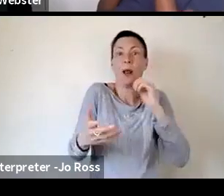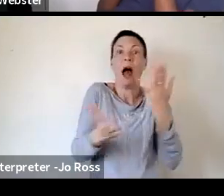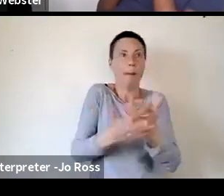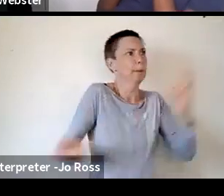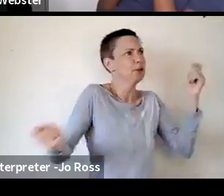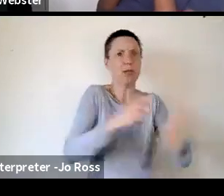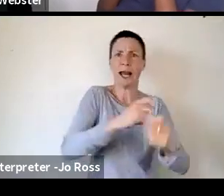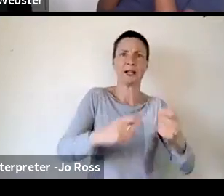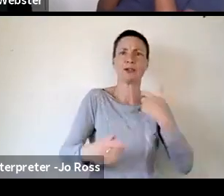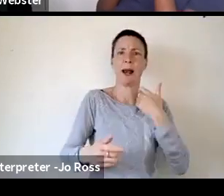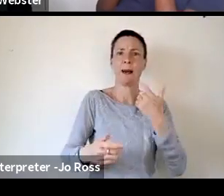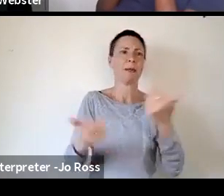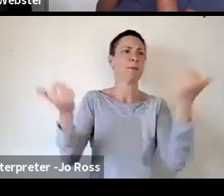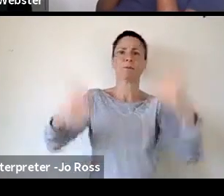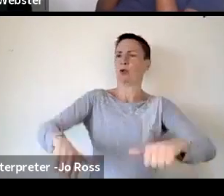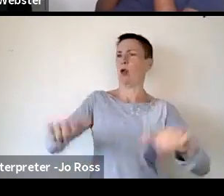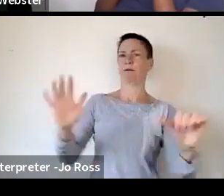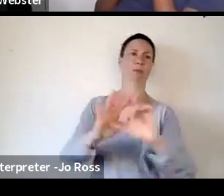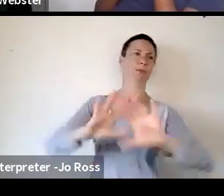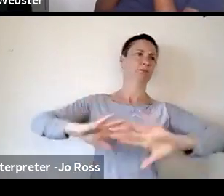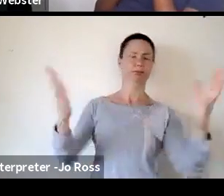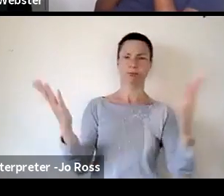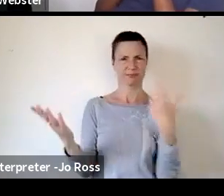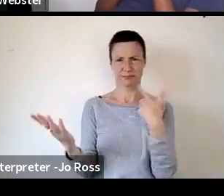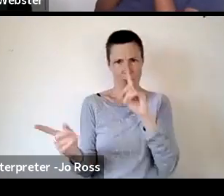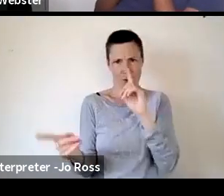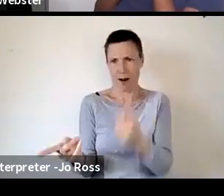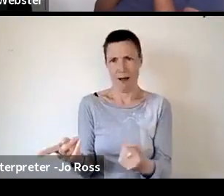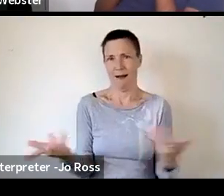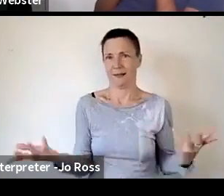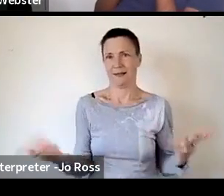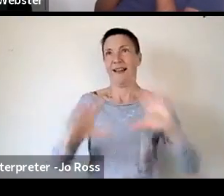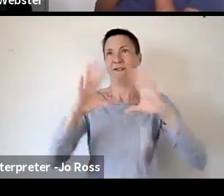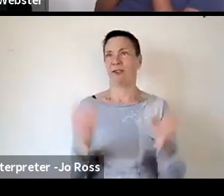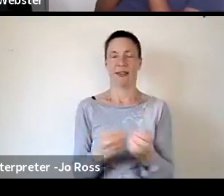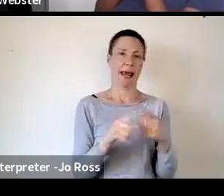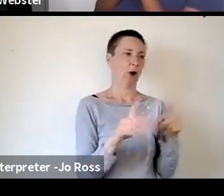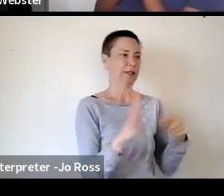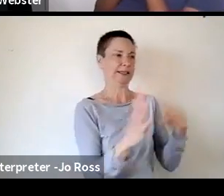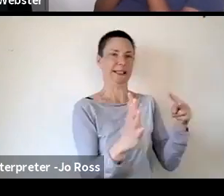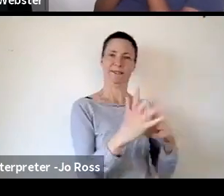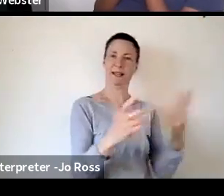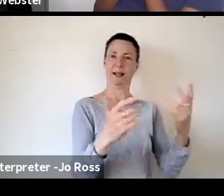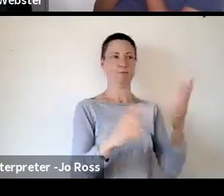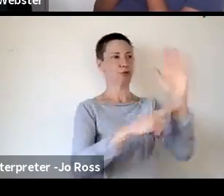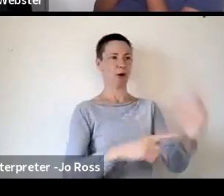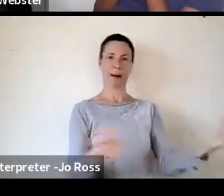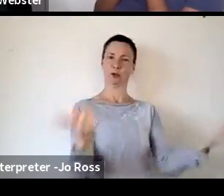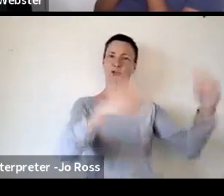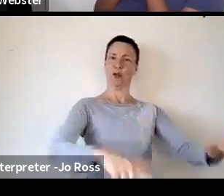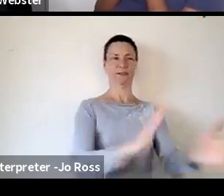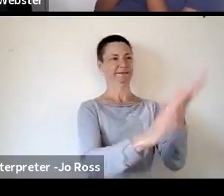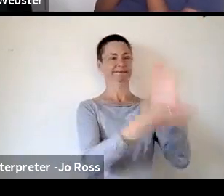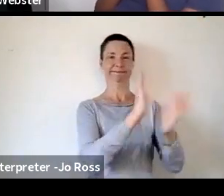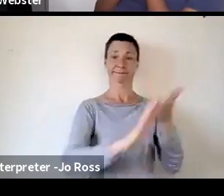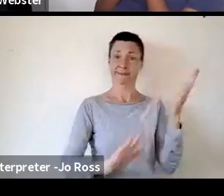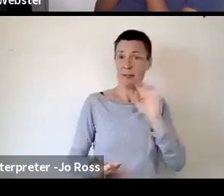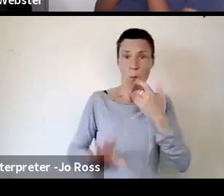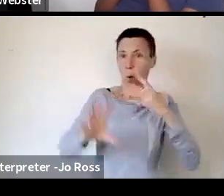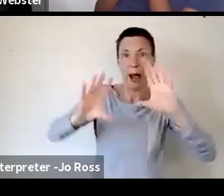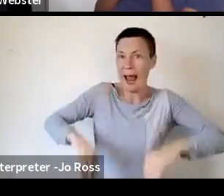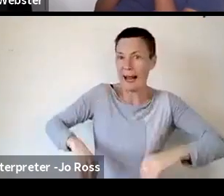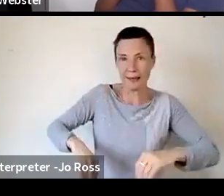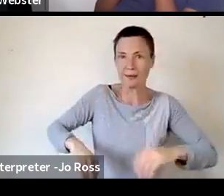can't problem solve like we could on a TV program. This is never going to end as